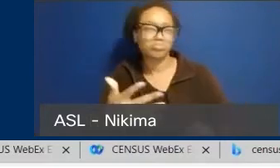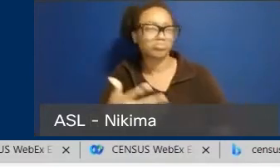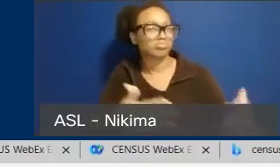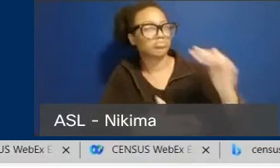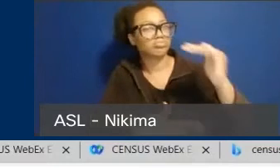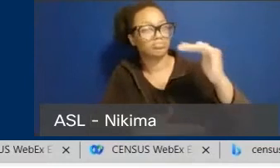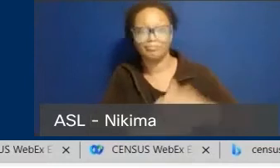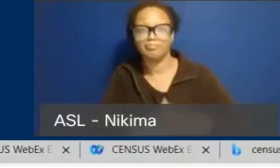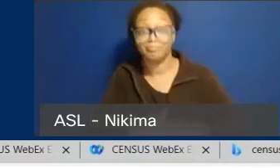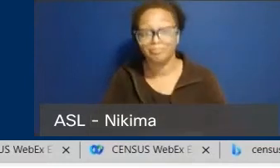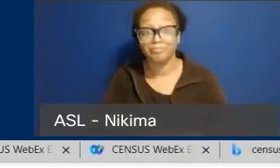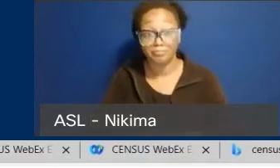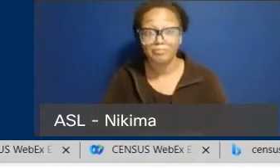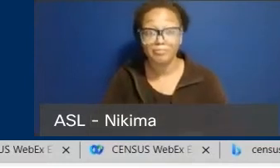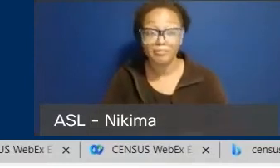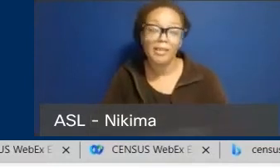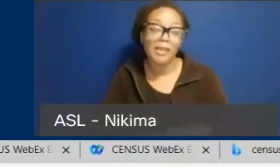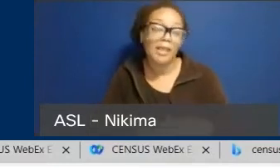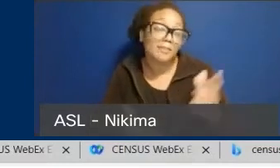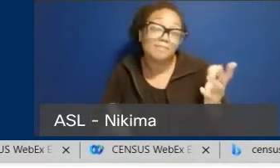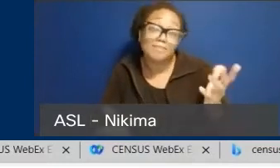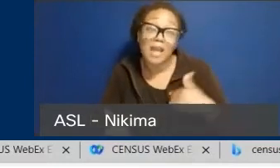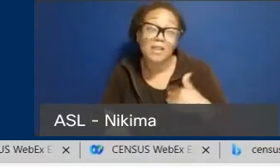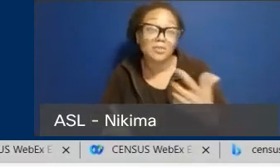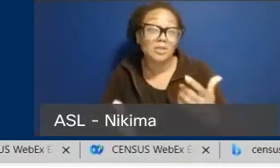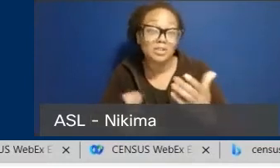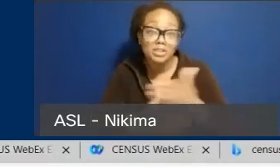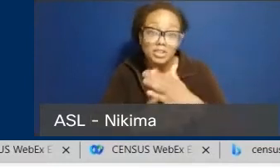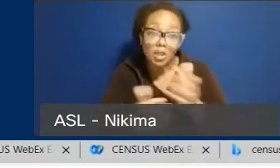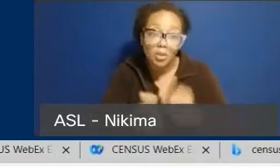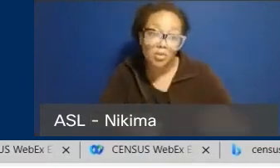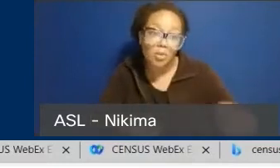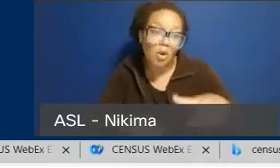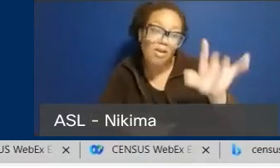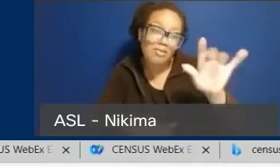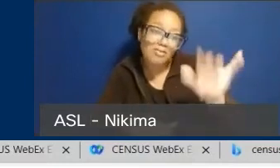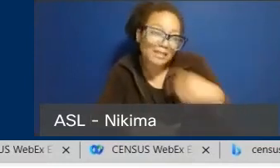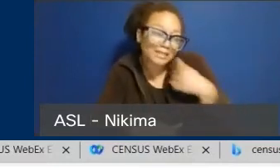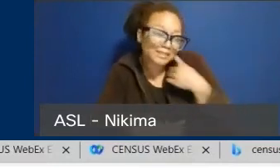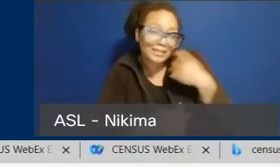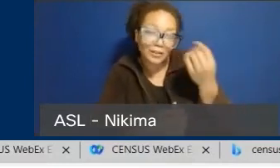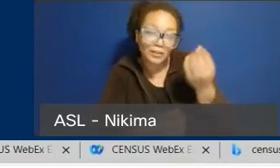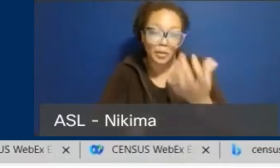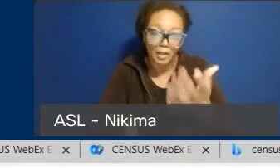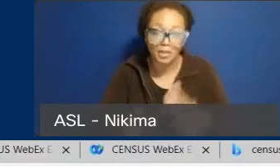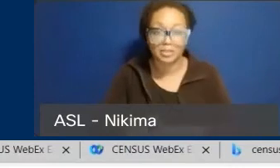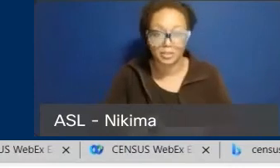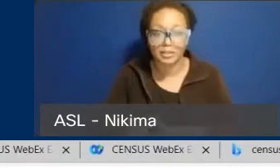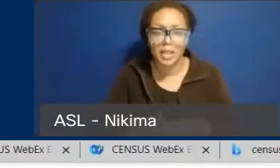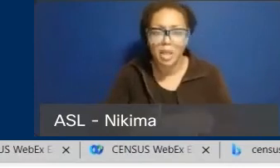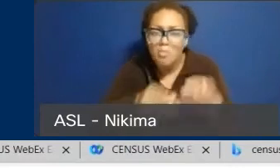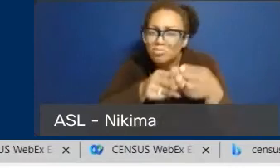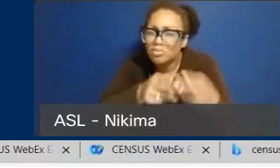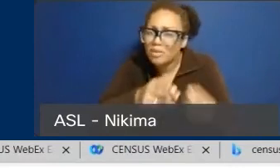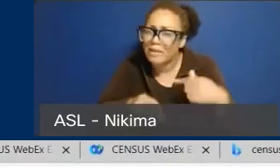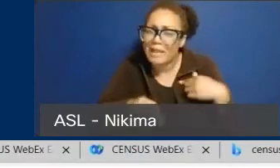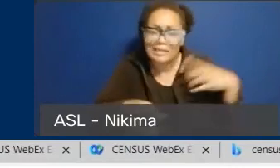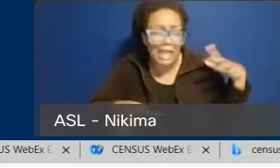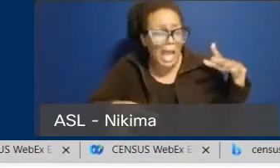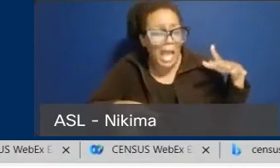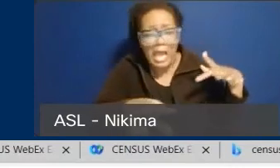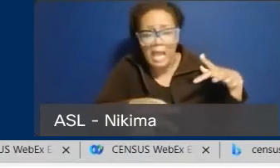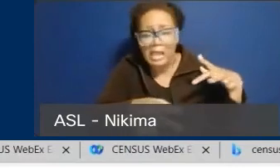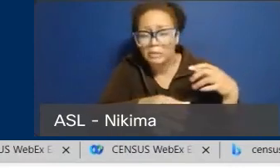So that's what I wanted to share with you. It's a brief